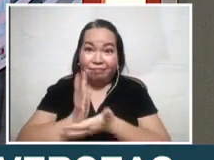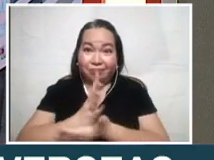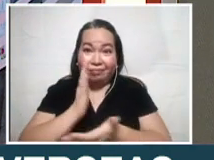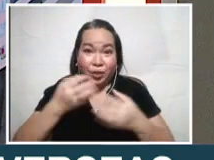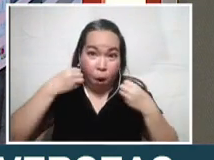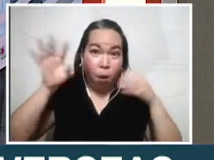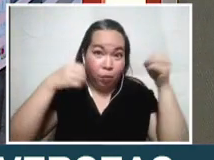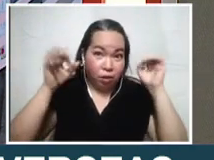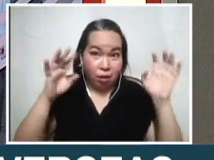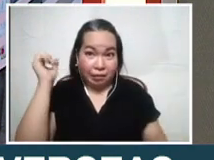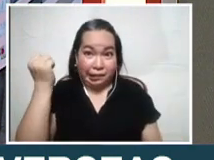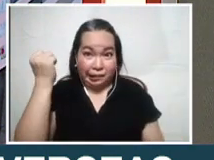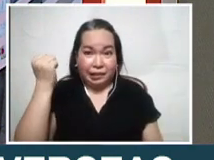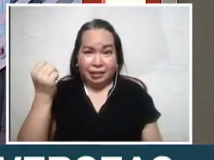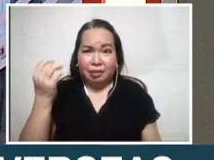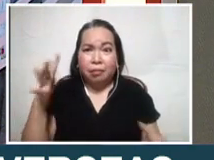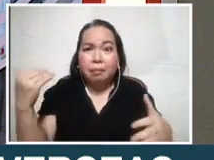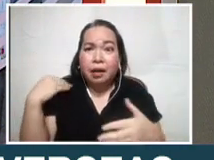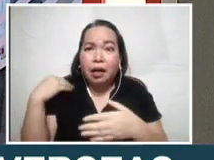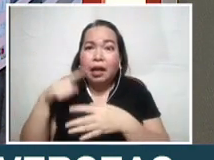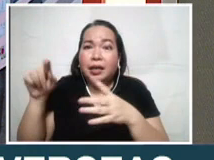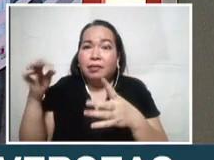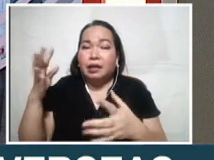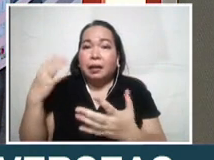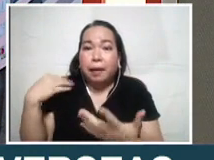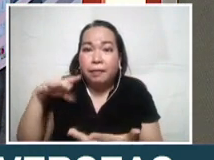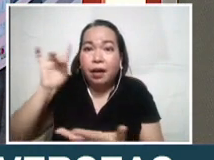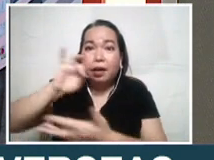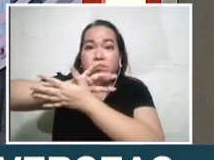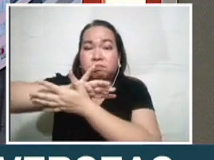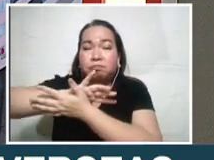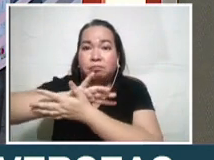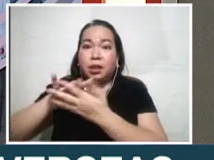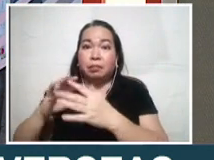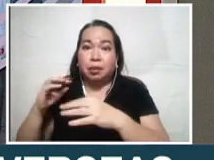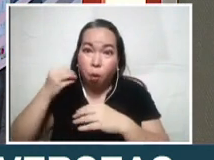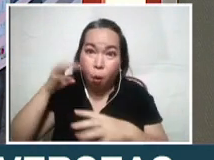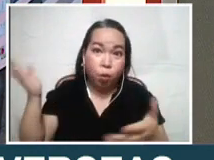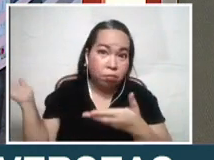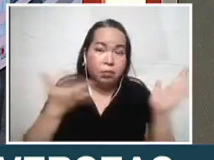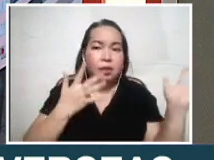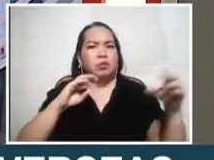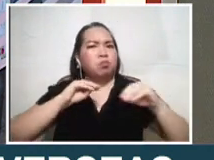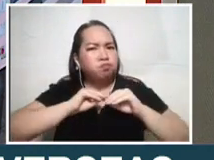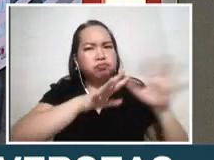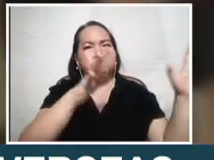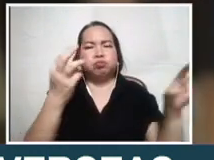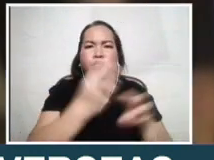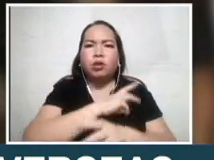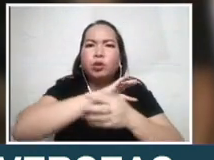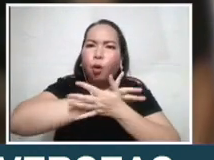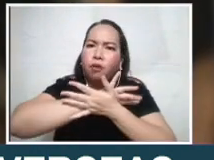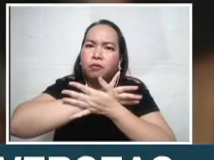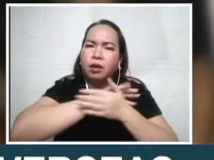their provinces, knowing that this might result to another surge of COVID cases? Because I